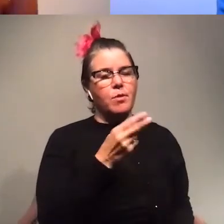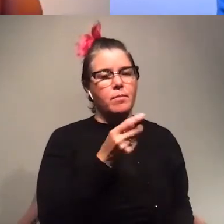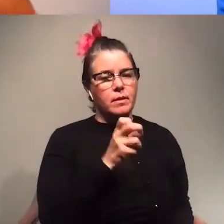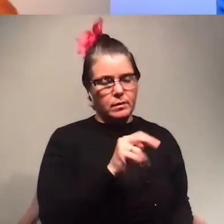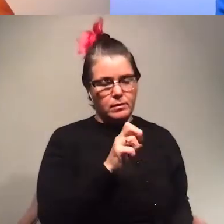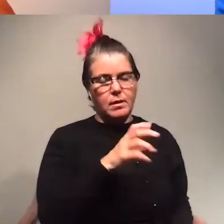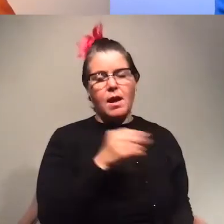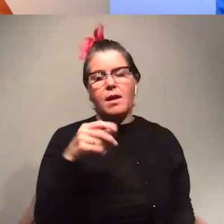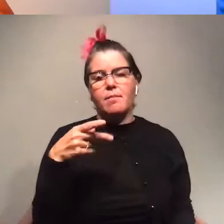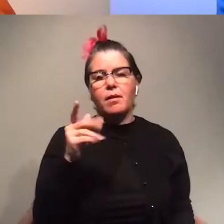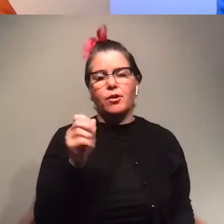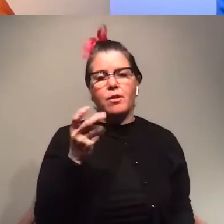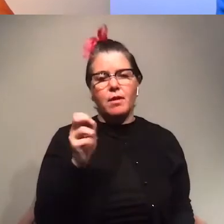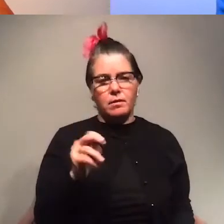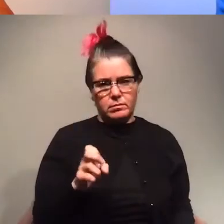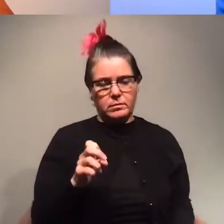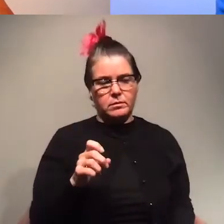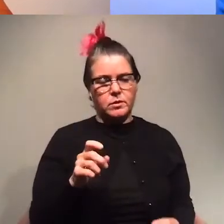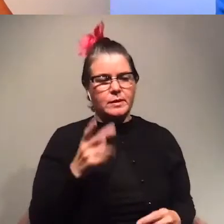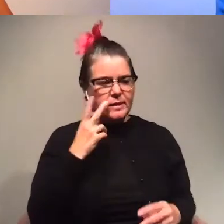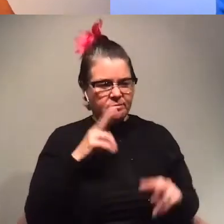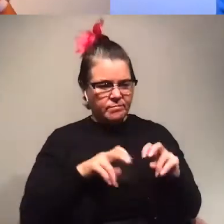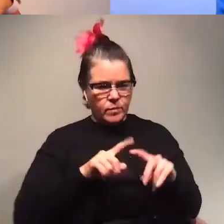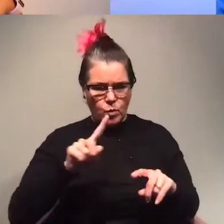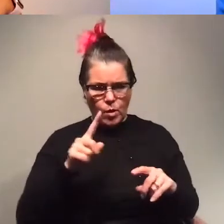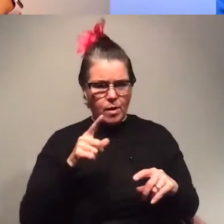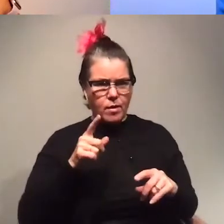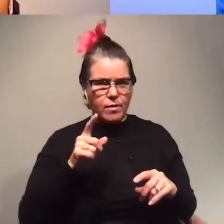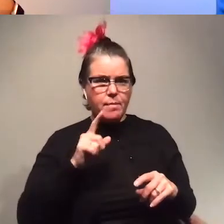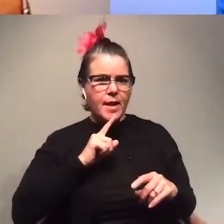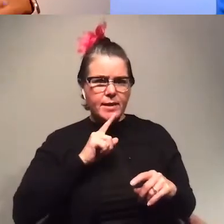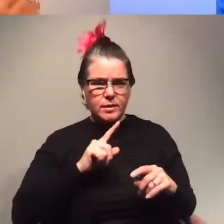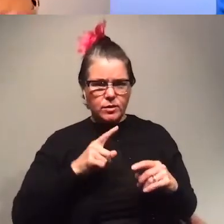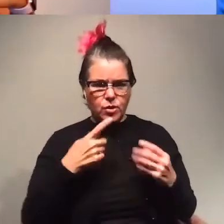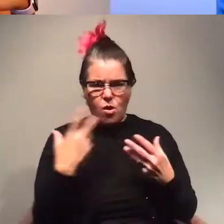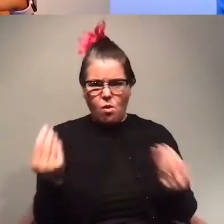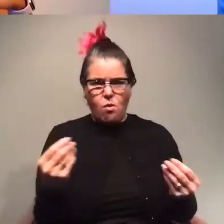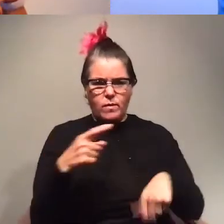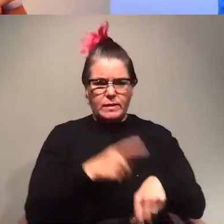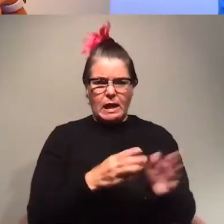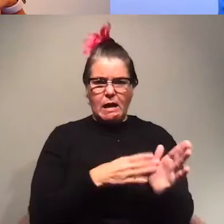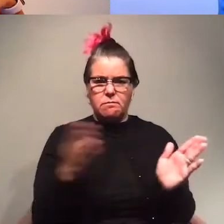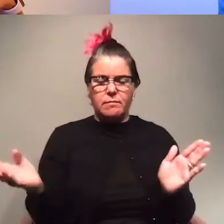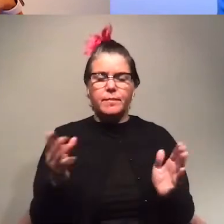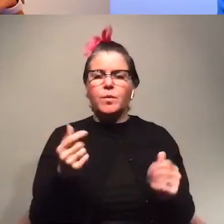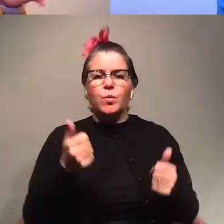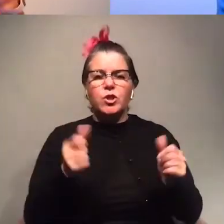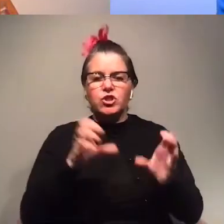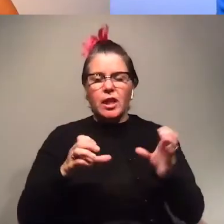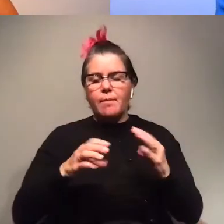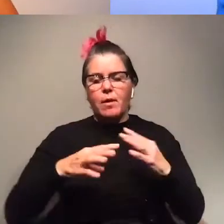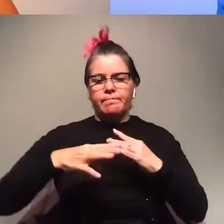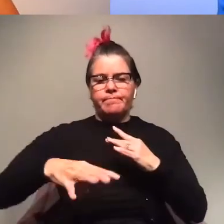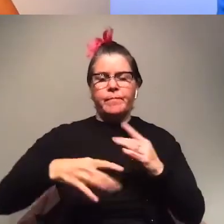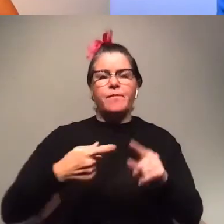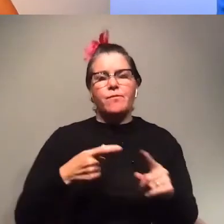see where did the microplastics go, pardon me, over time, and then like what chemicals are being released from the